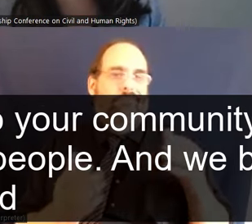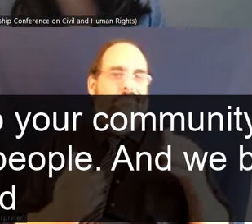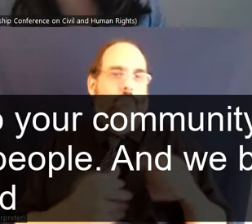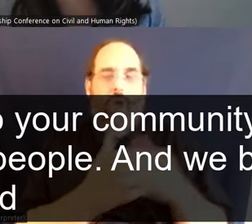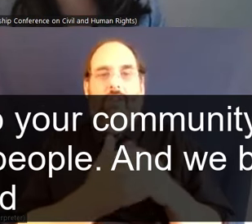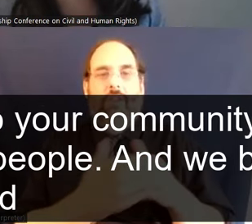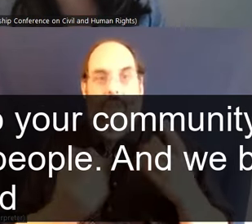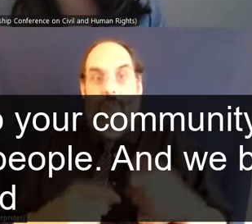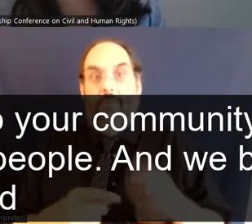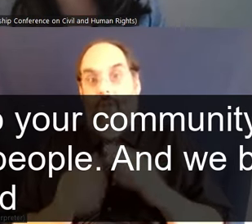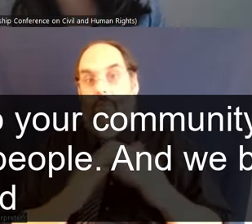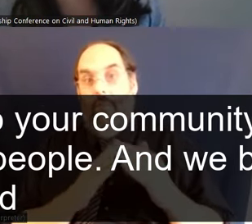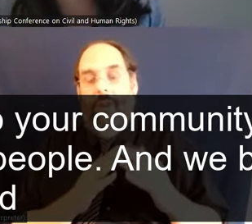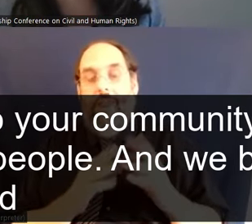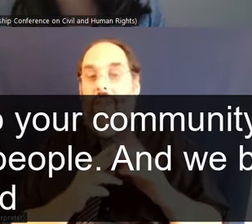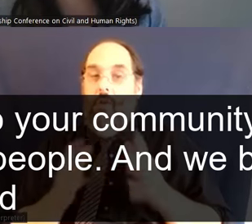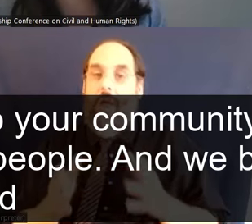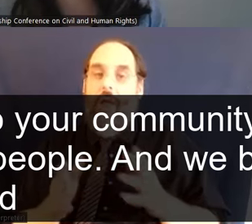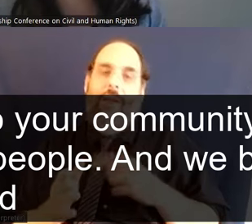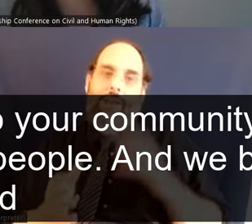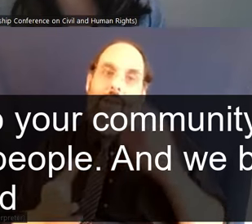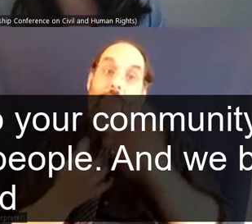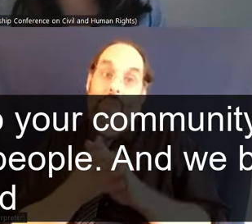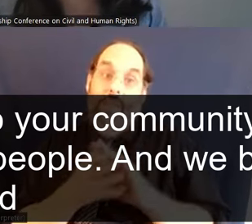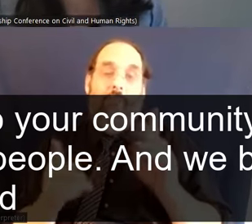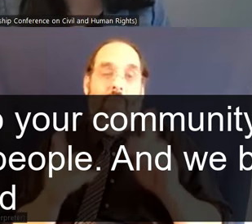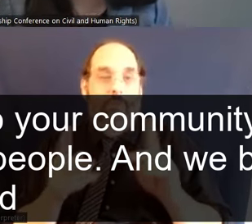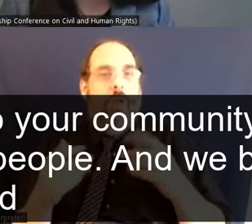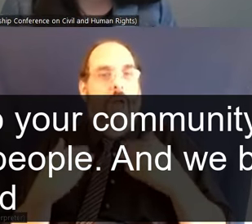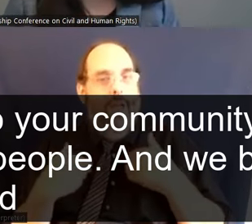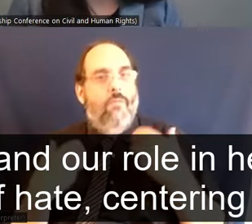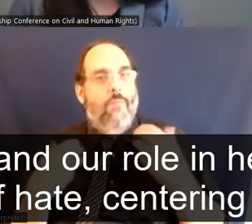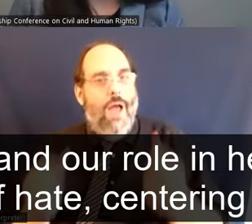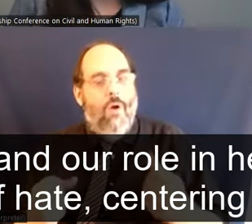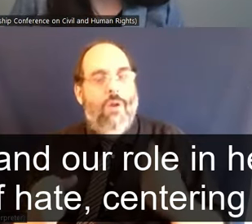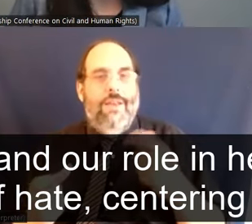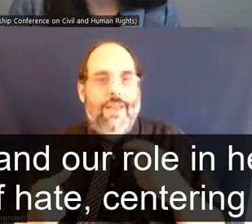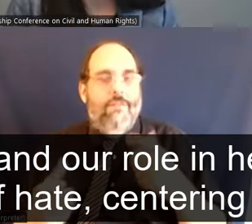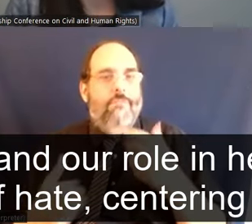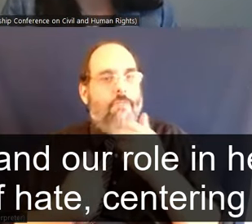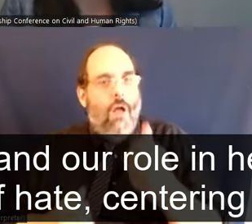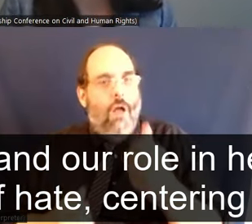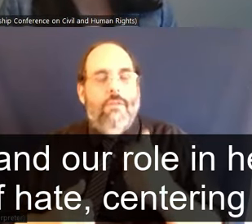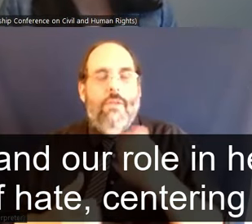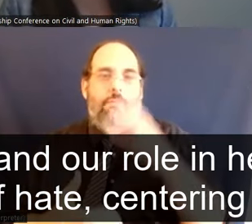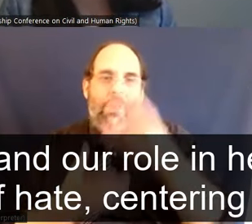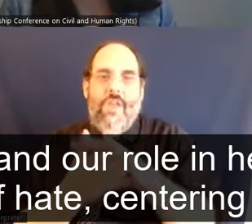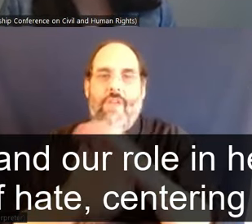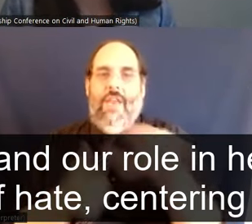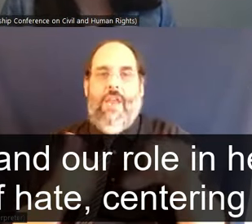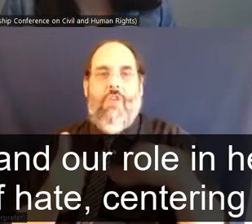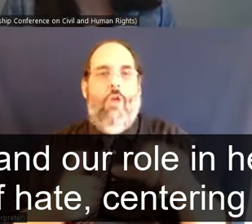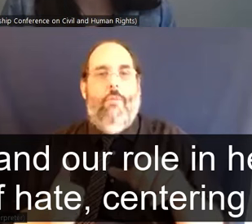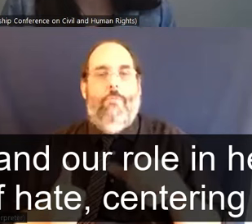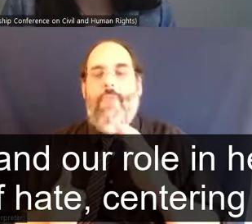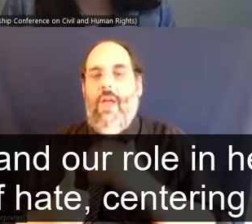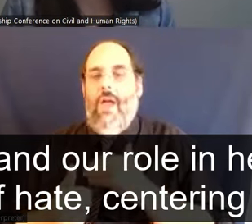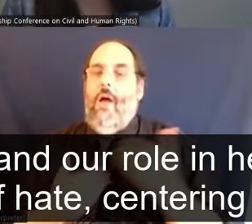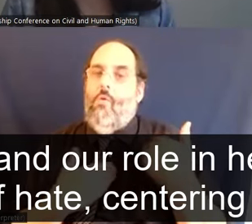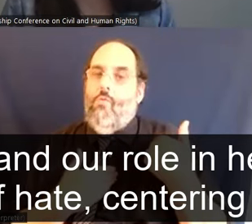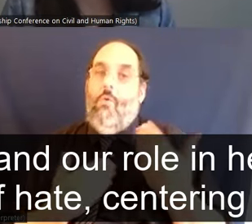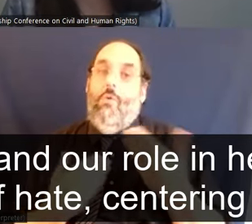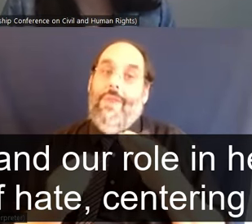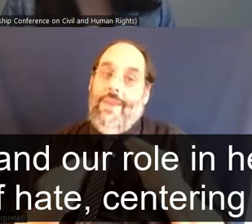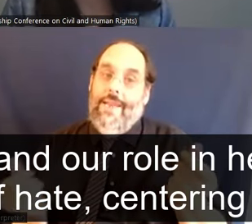we need to believe in people, and we need to believe in one another and each other and our role in